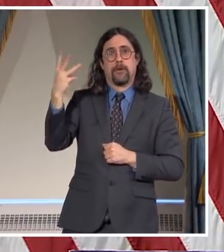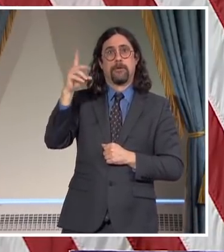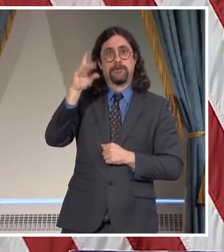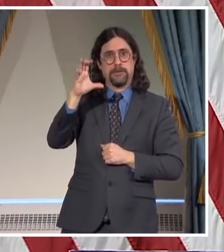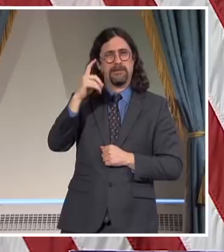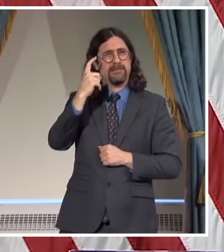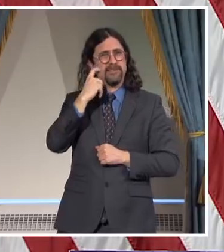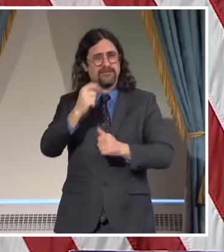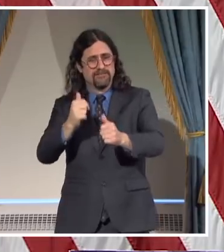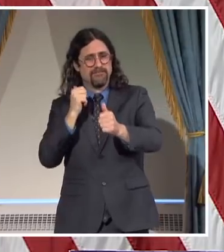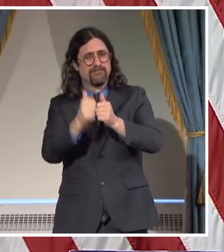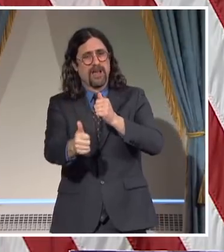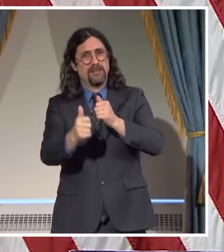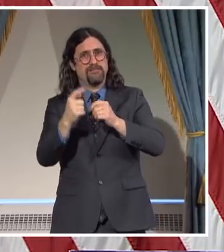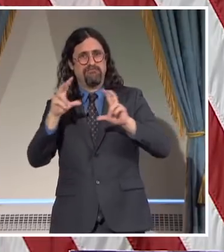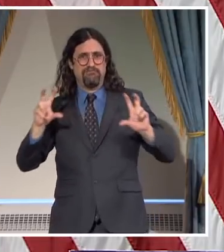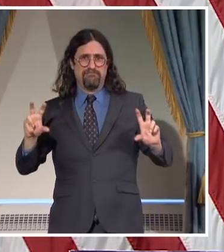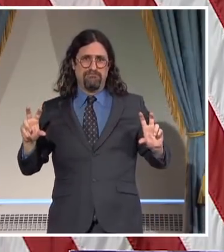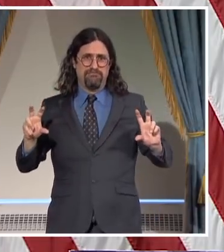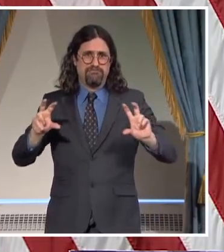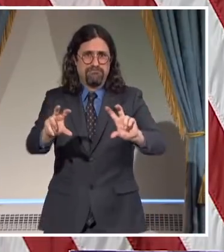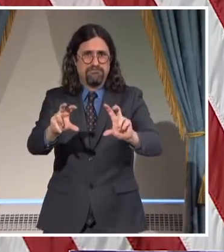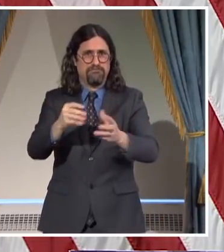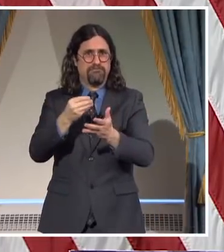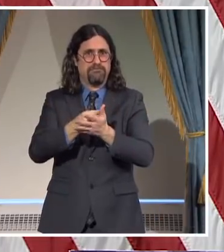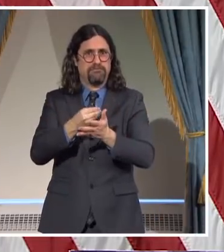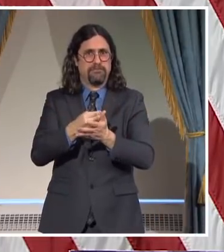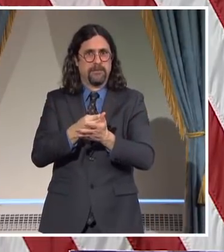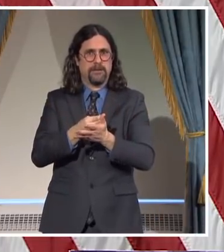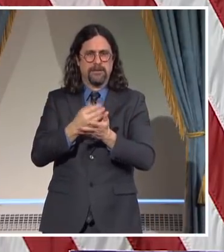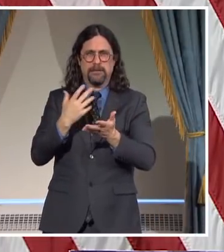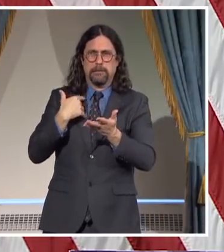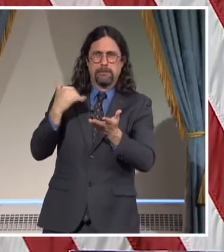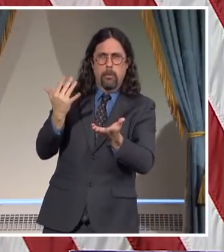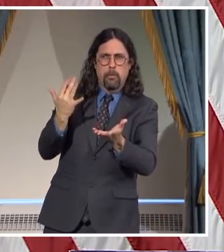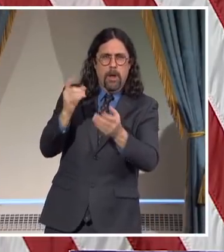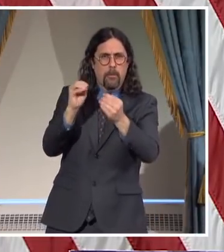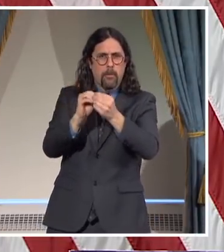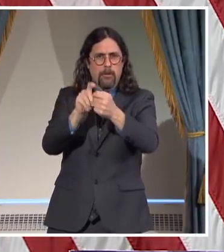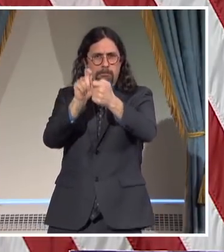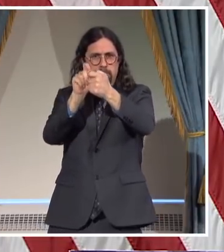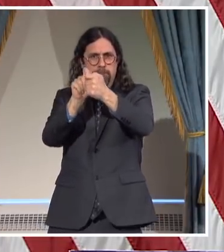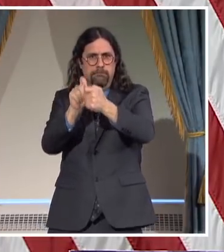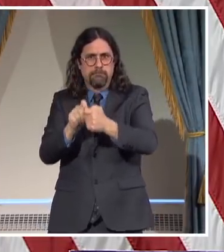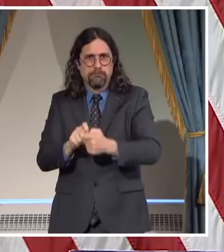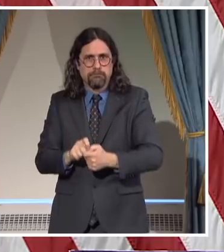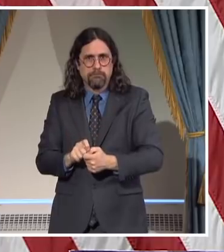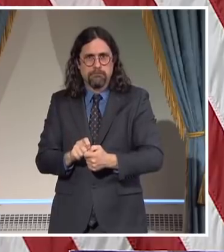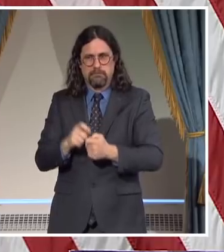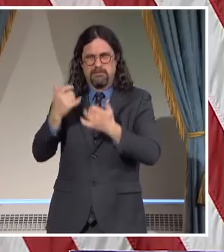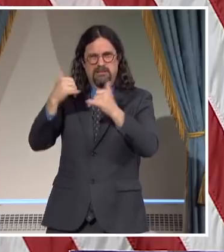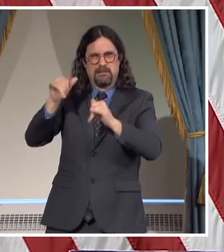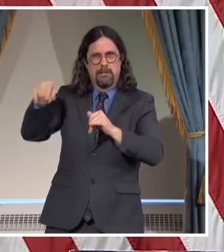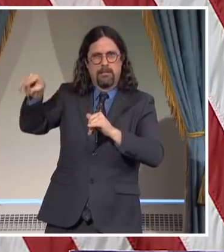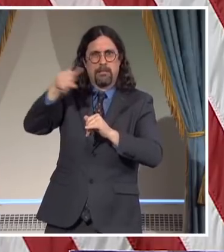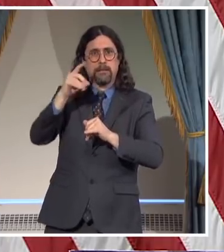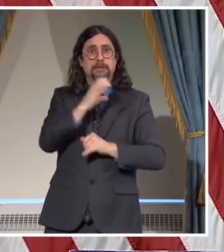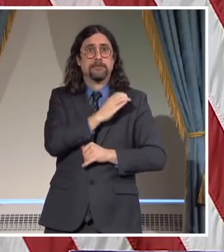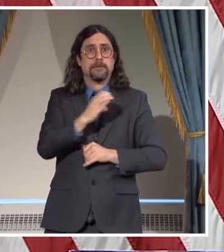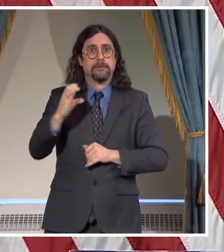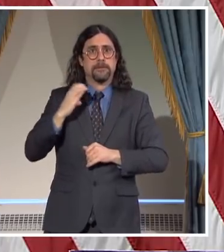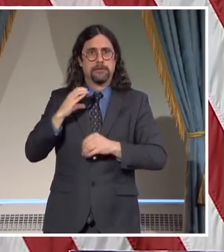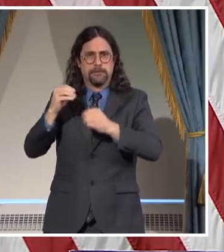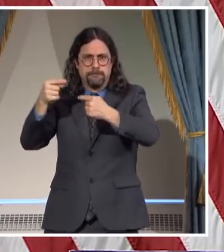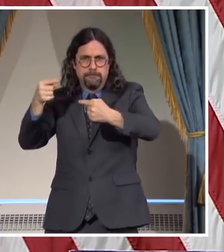confirm exactly what's going to be happening with it. We have seen a lot of detail come out today. And